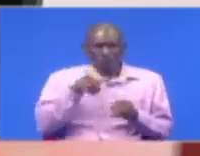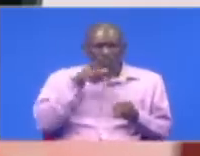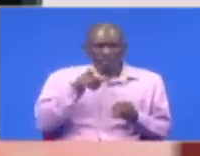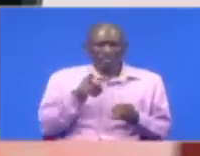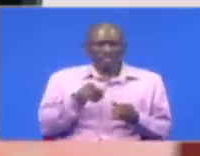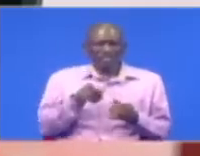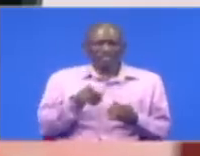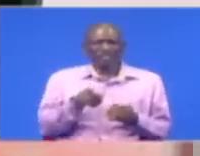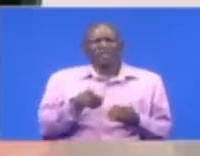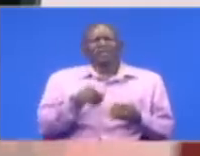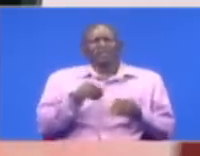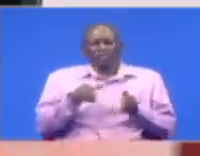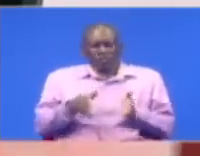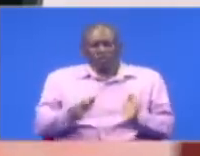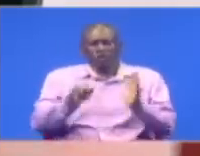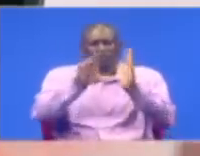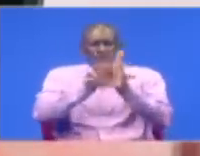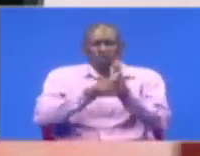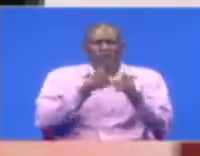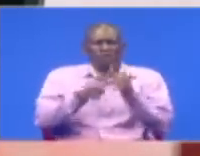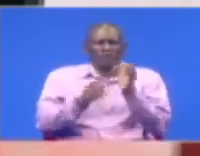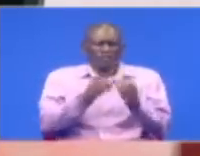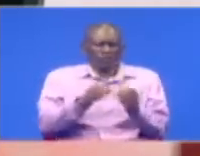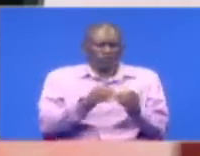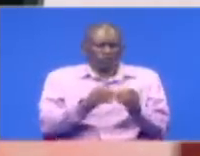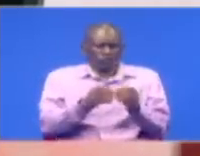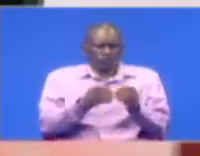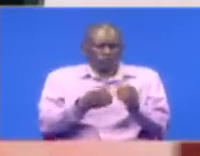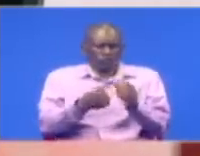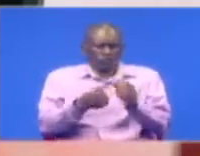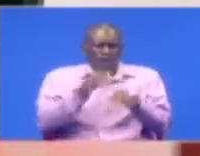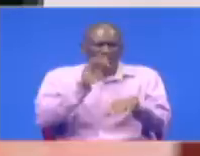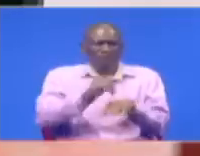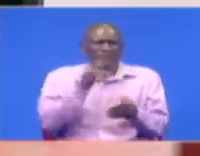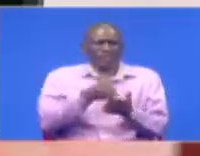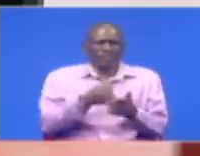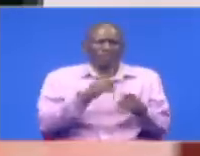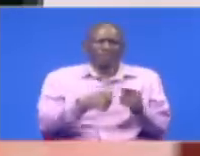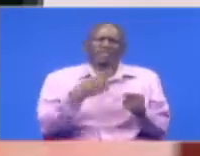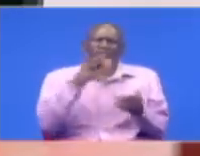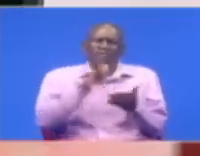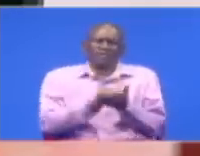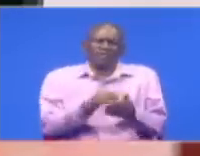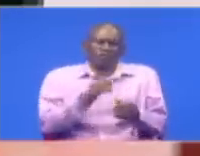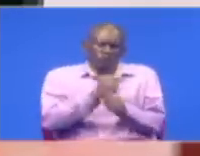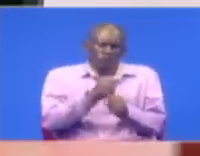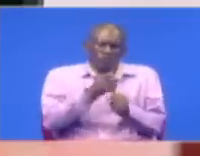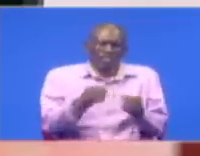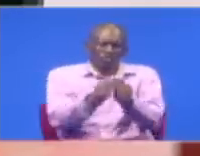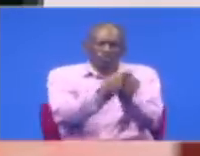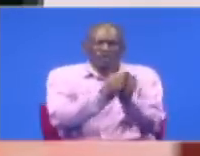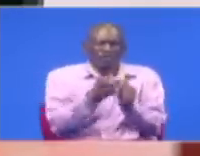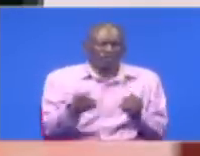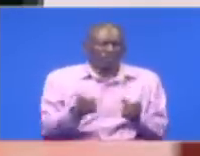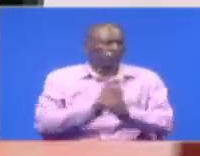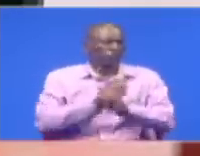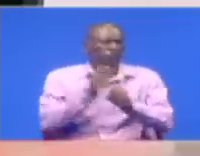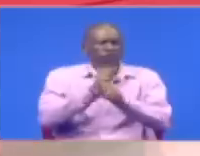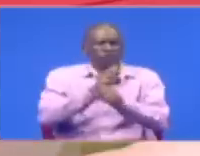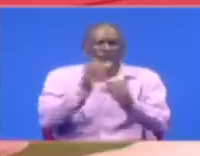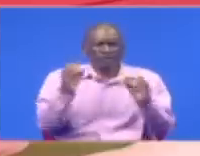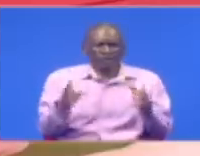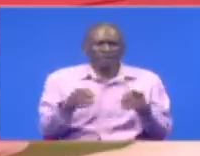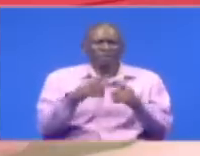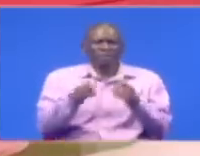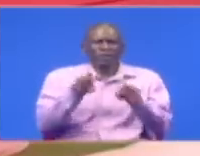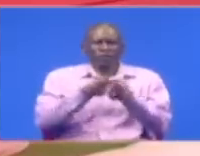growth of law. But if you stifle it by having unanimity, you are not going very far. But of